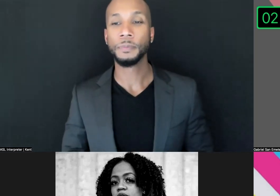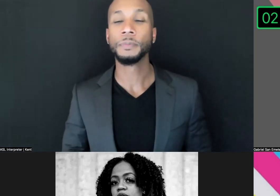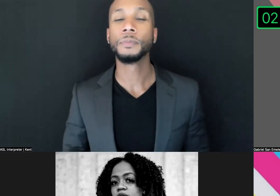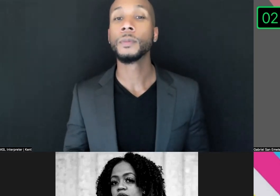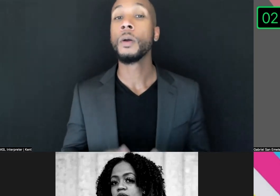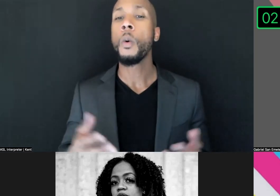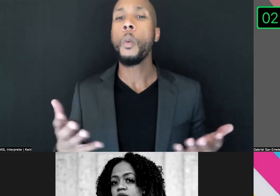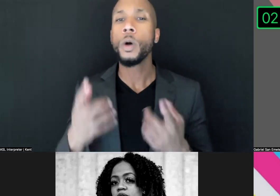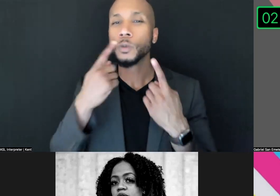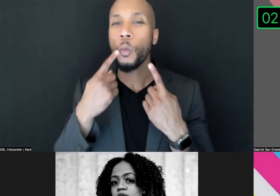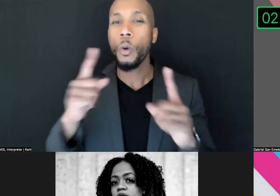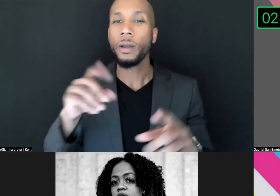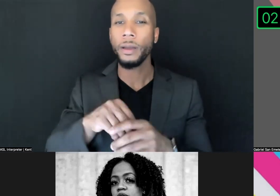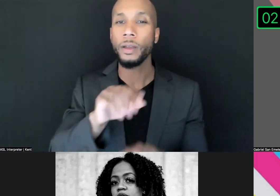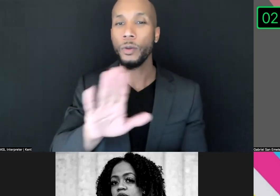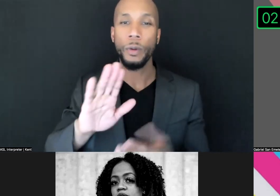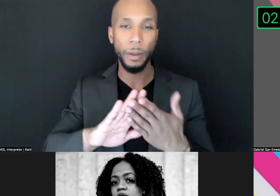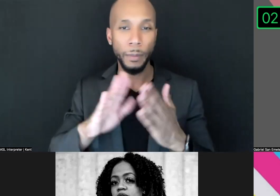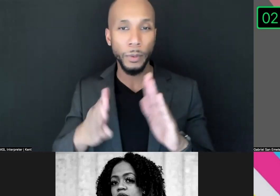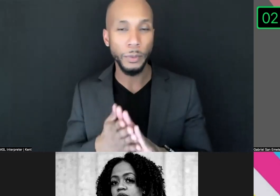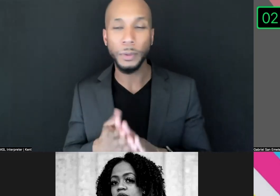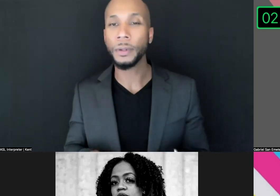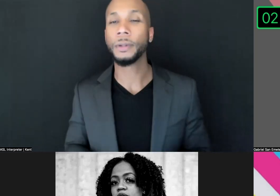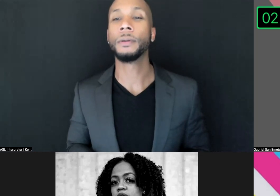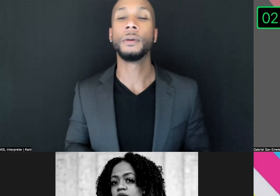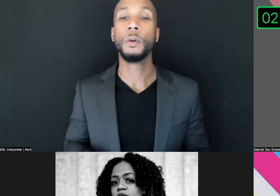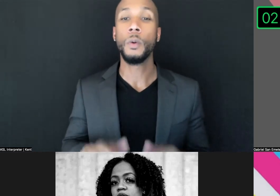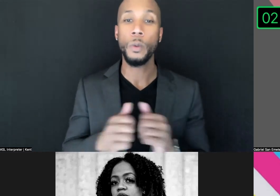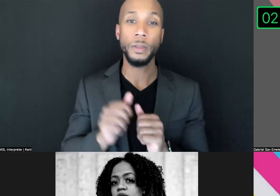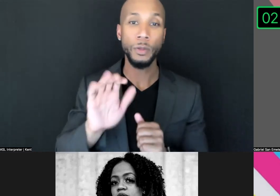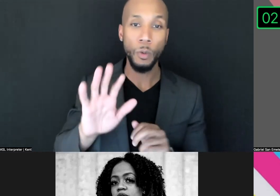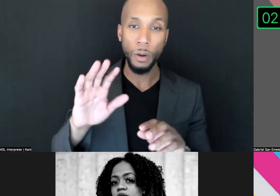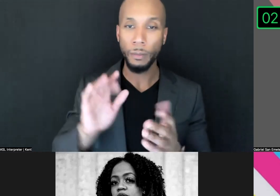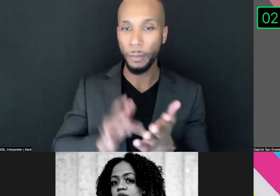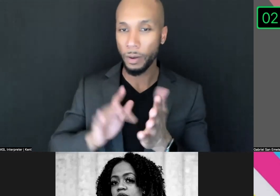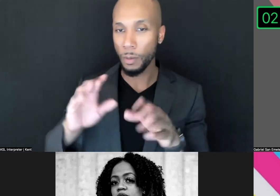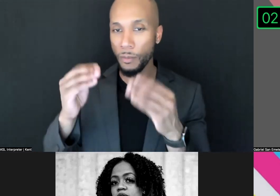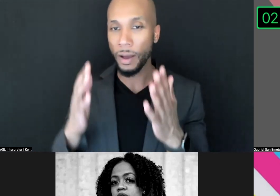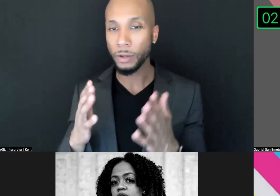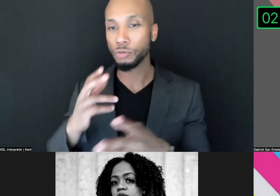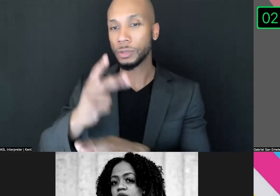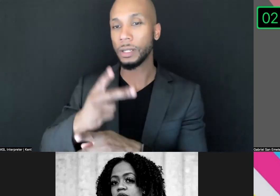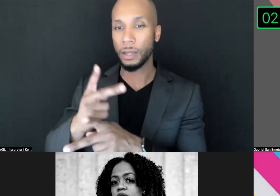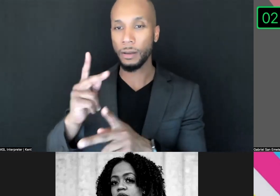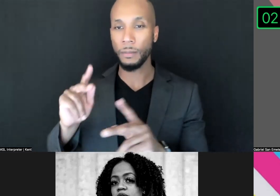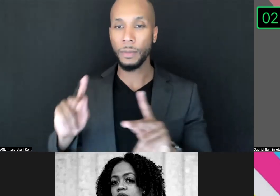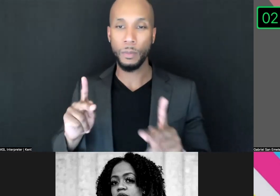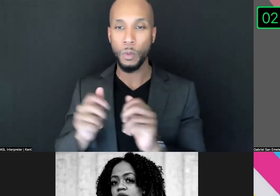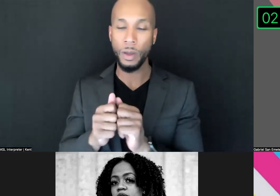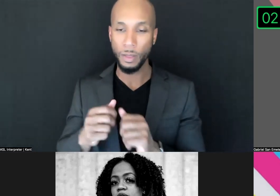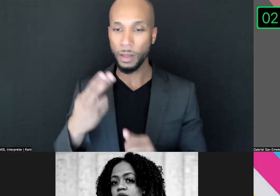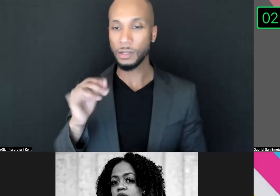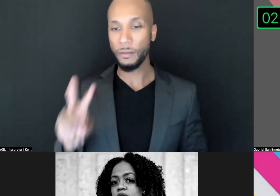What is working in your community? What is working for your community with your providers to take care of people living with HIV?